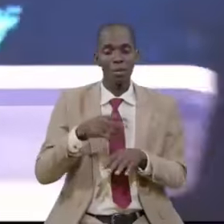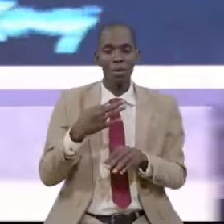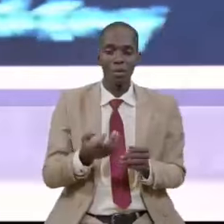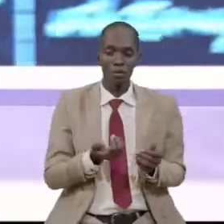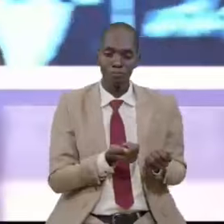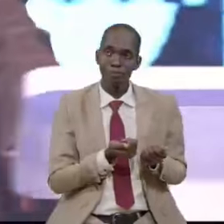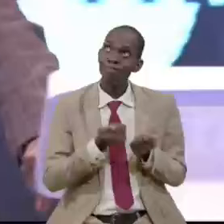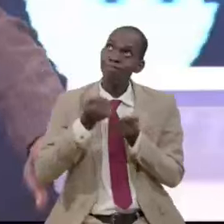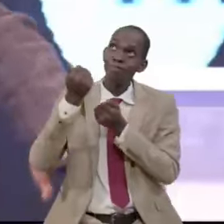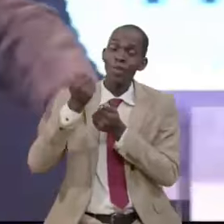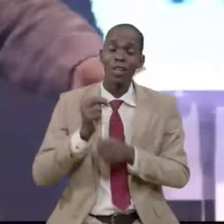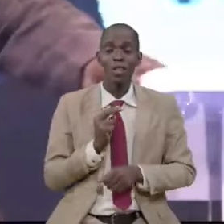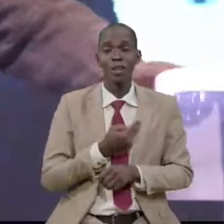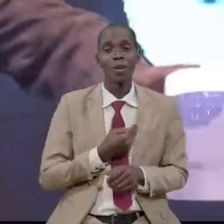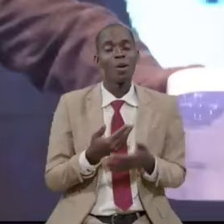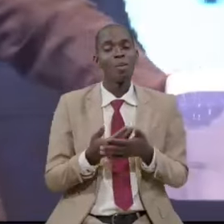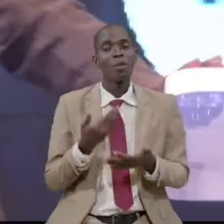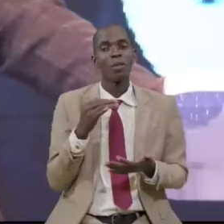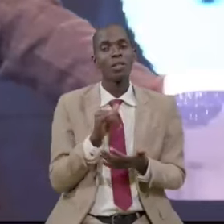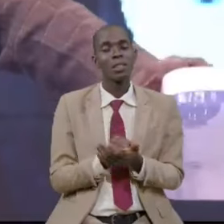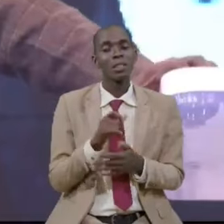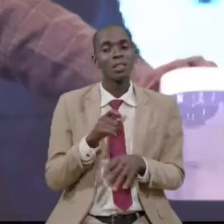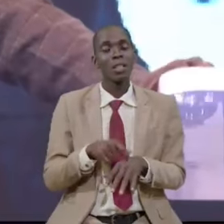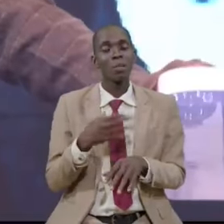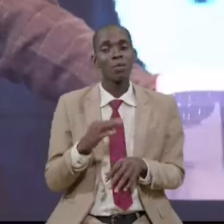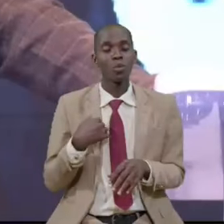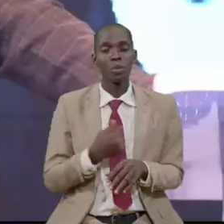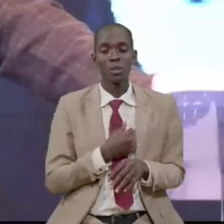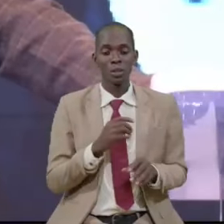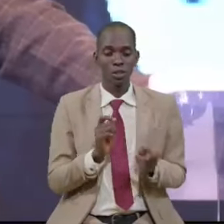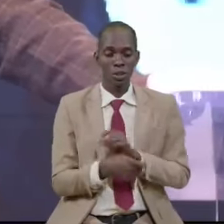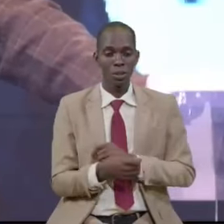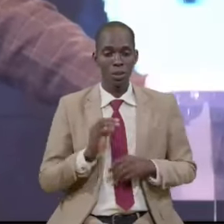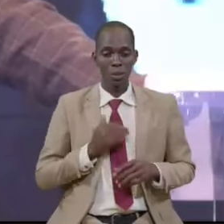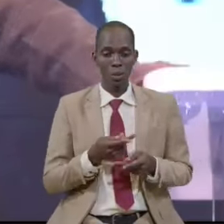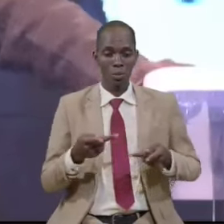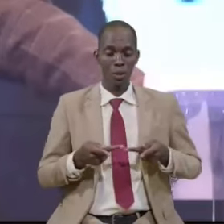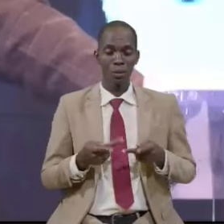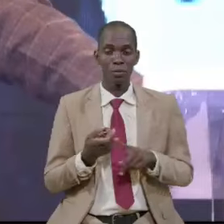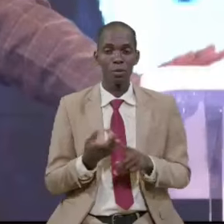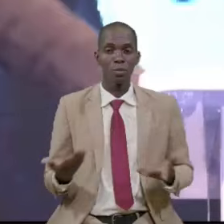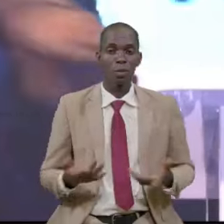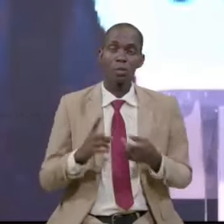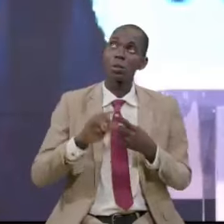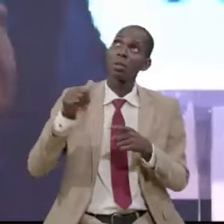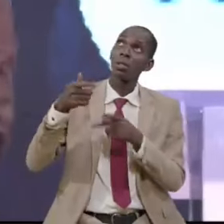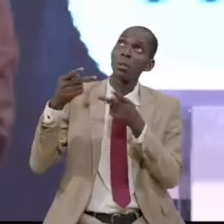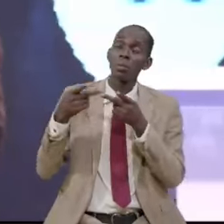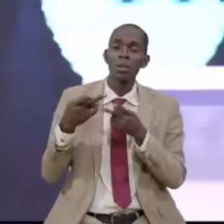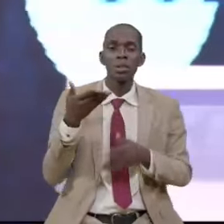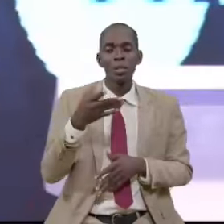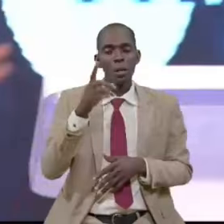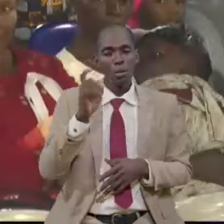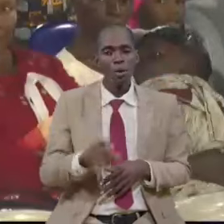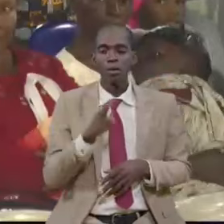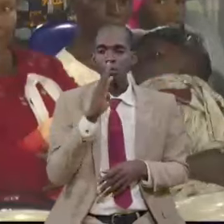that transplantation, there must be a glorious transformation in our lives. I want you to look